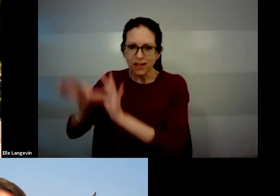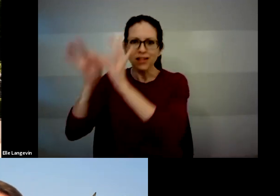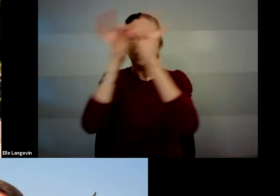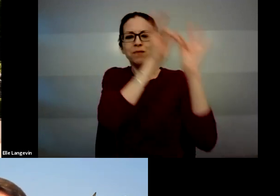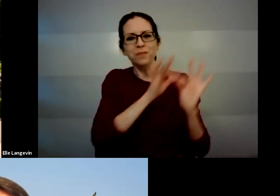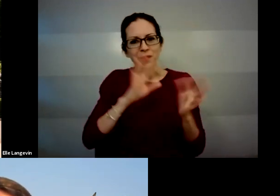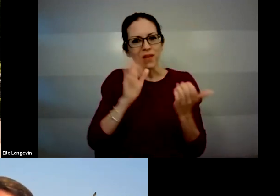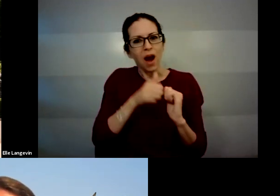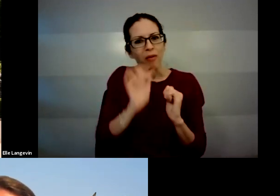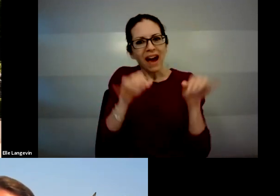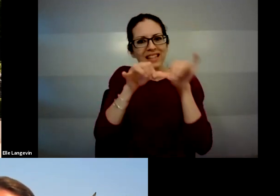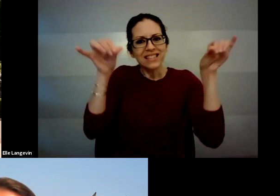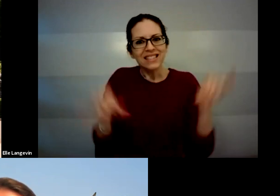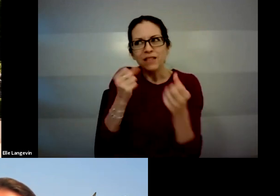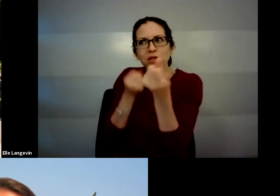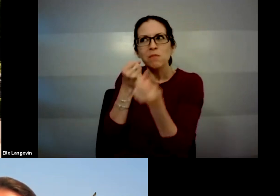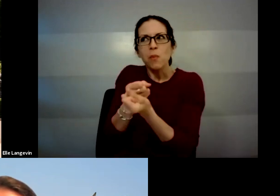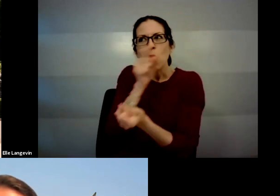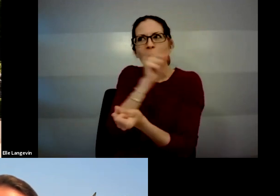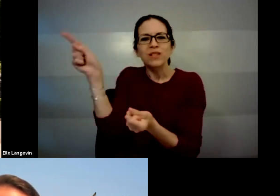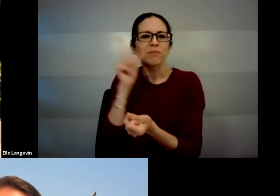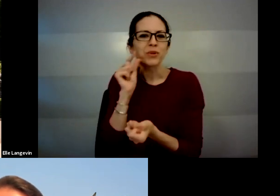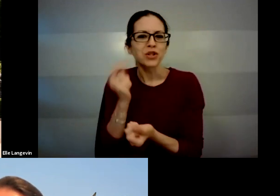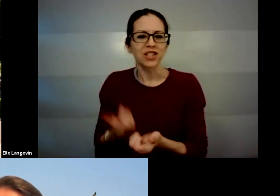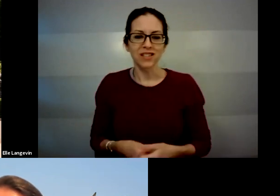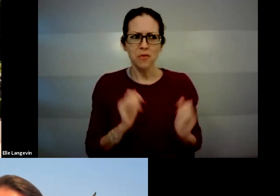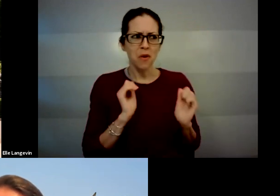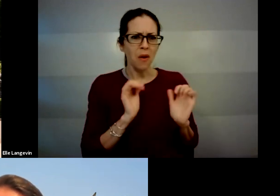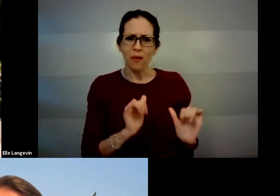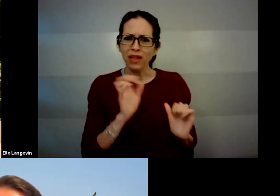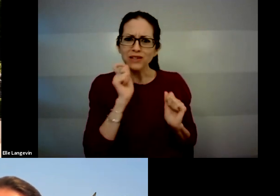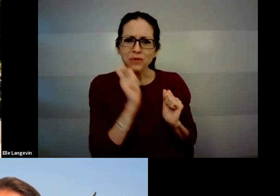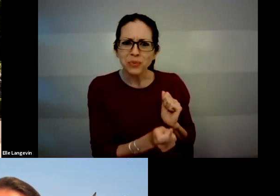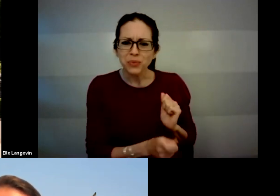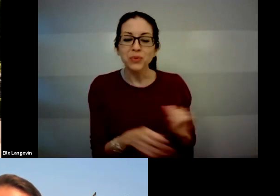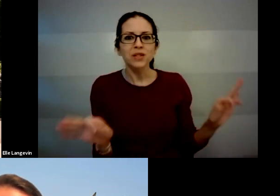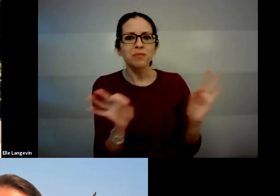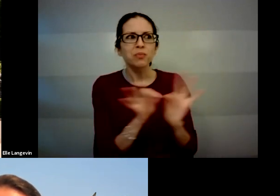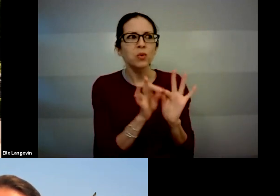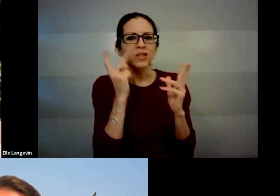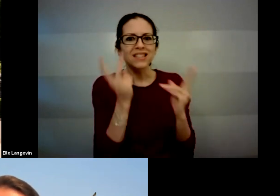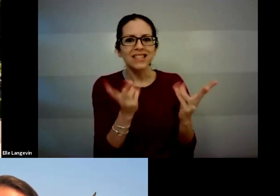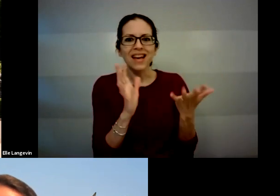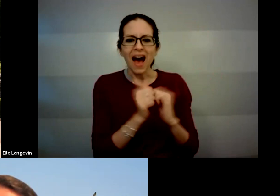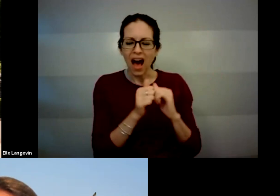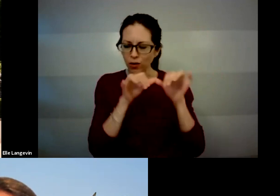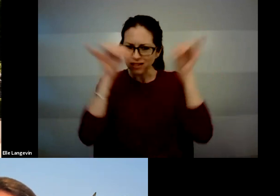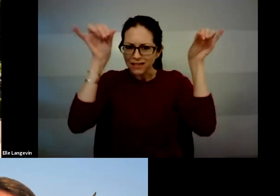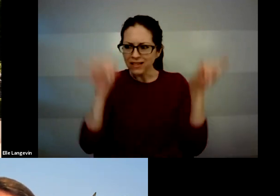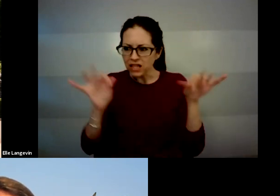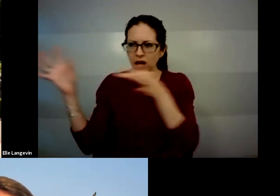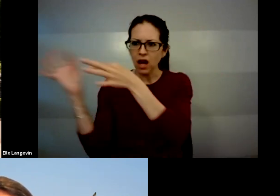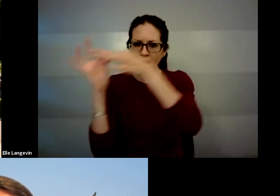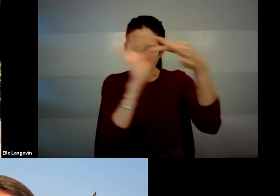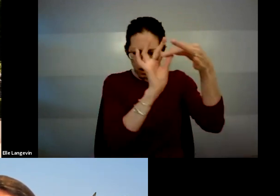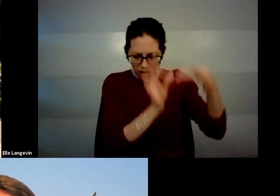love. That's really, really cool. It's so important to recognize how important entire ecosystems are. So I know that in